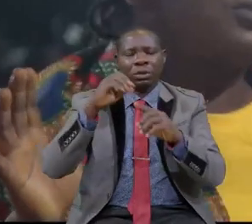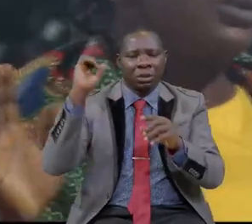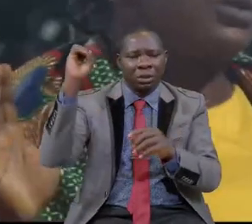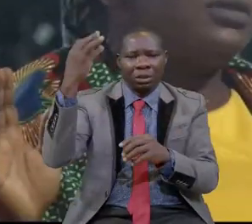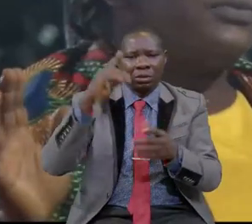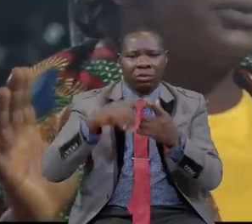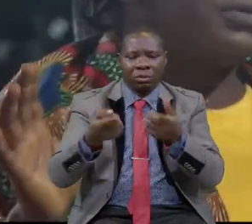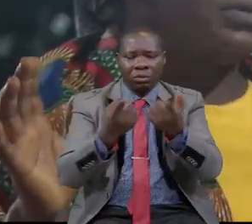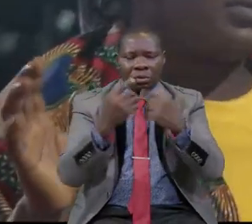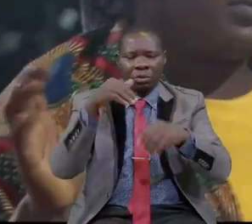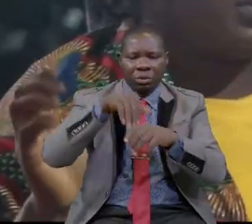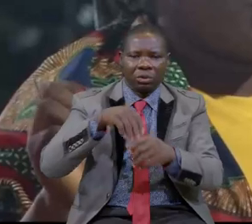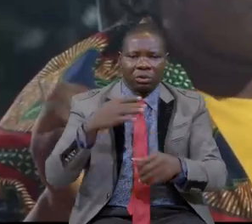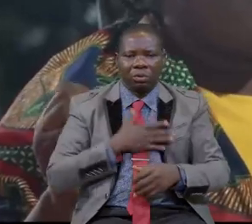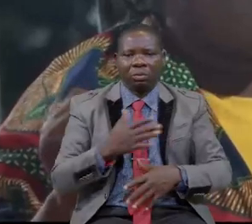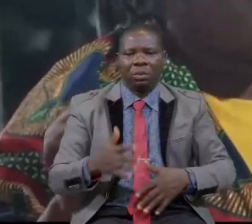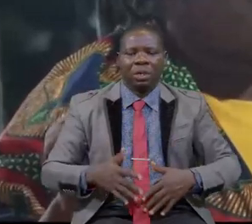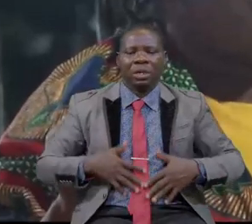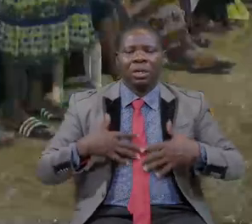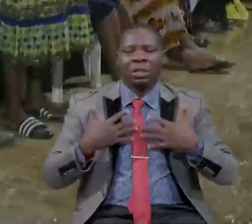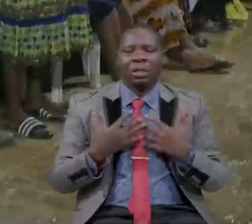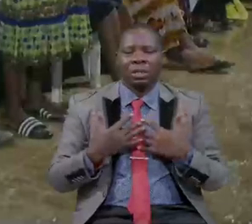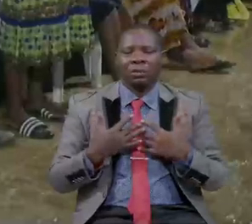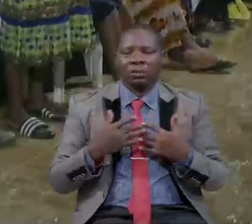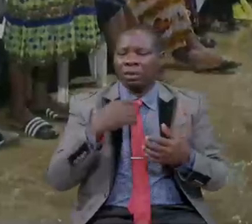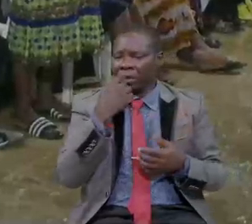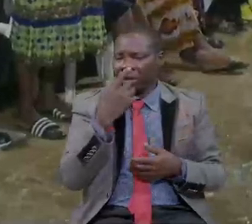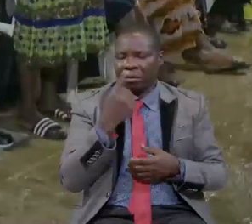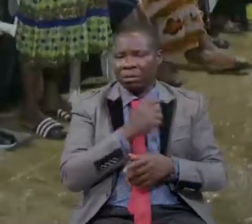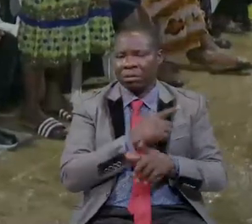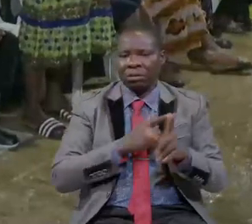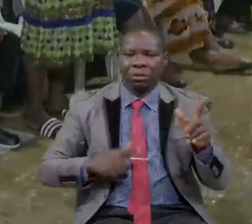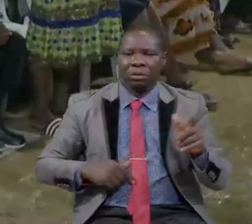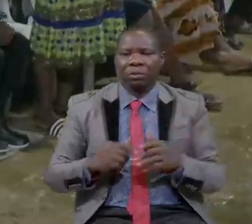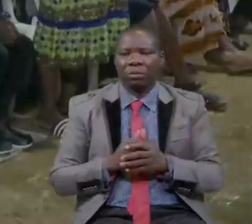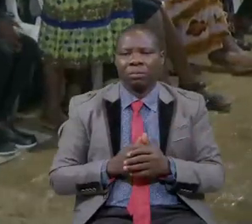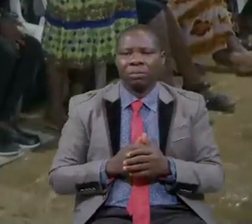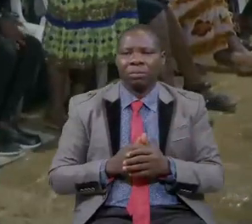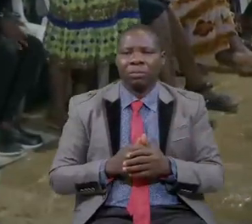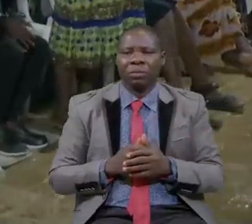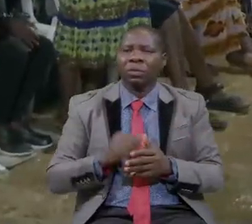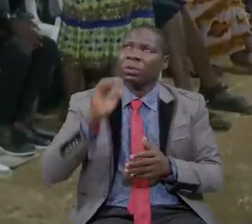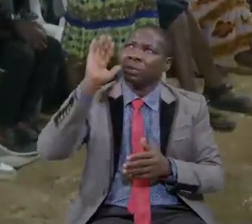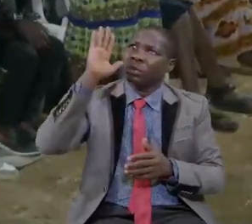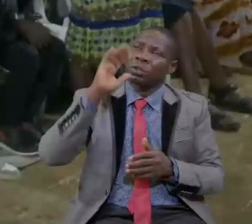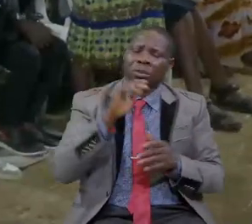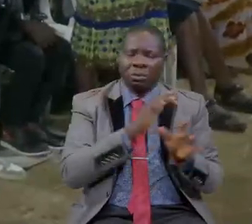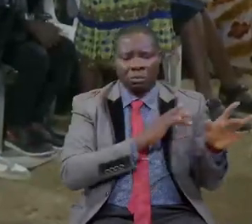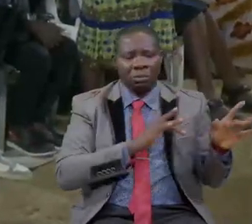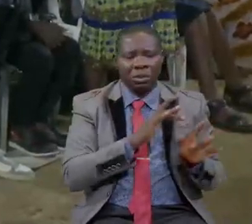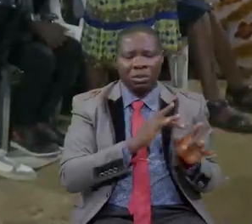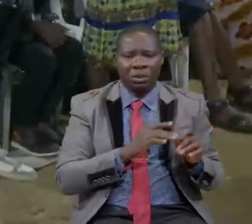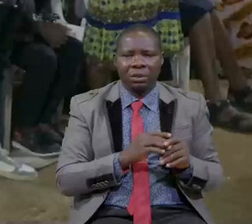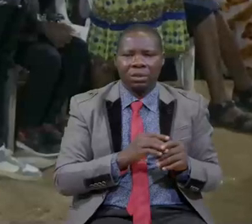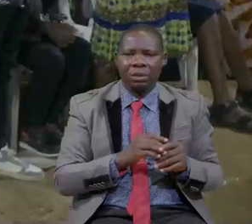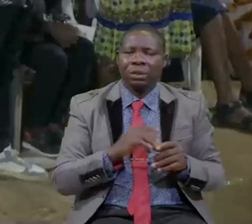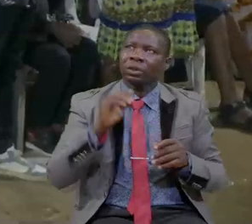my life. Tell him, your mercy to